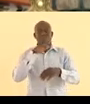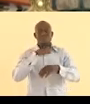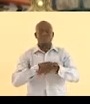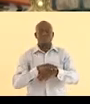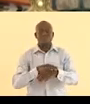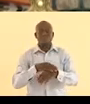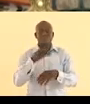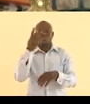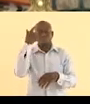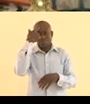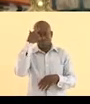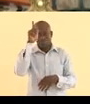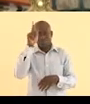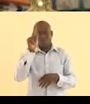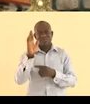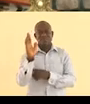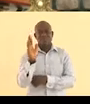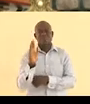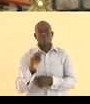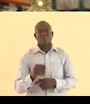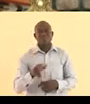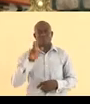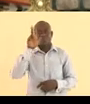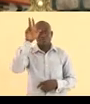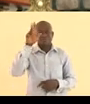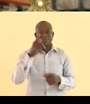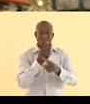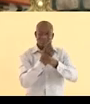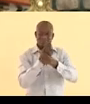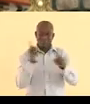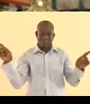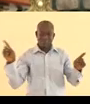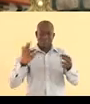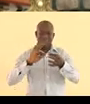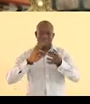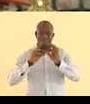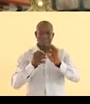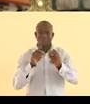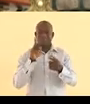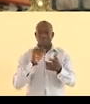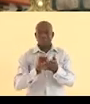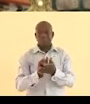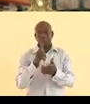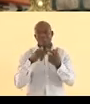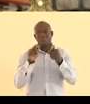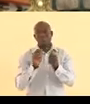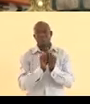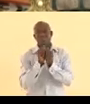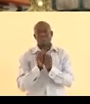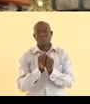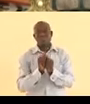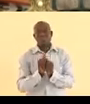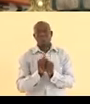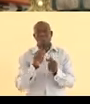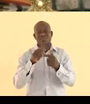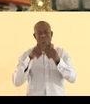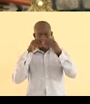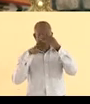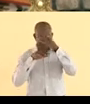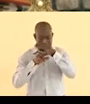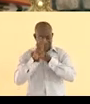God. To speak for God. Three different interpretations that come together to